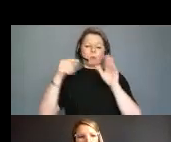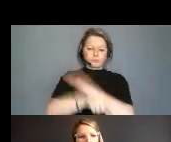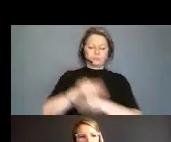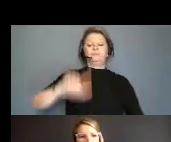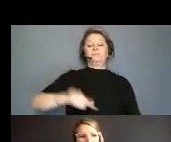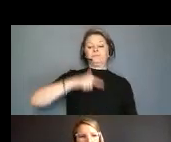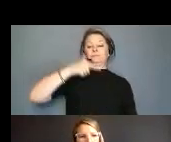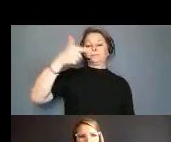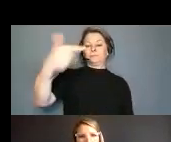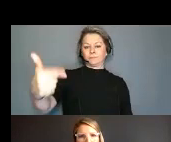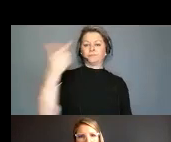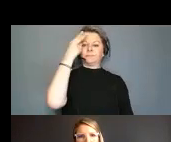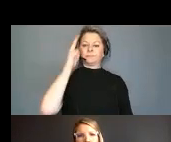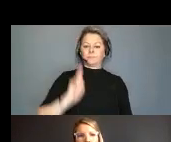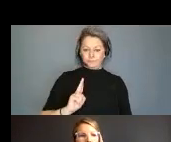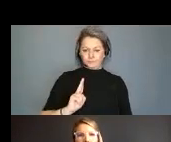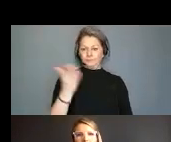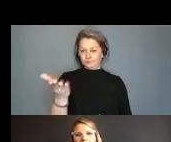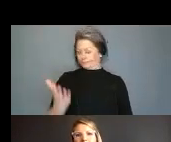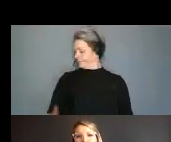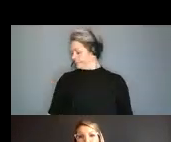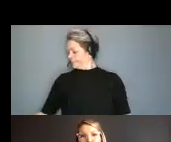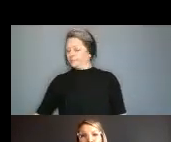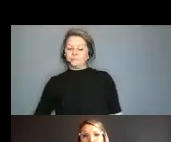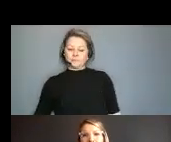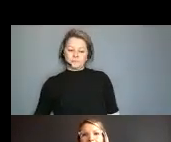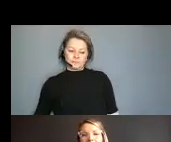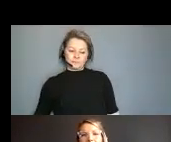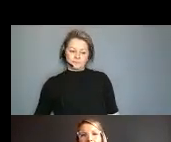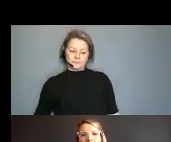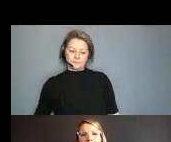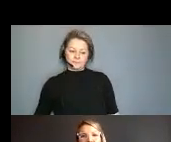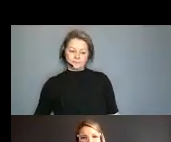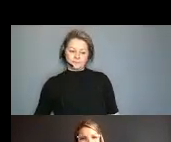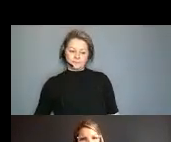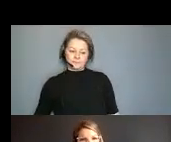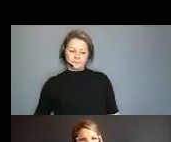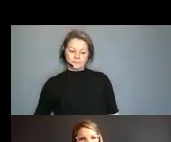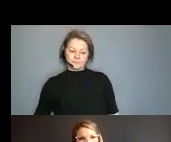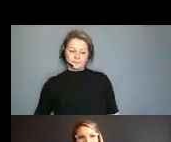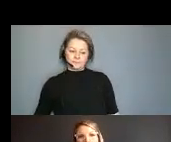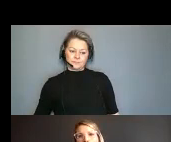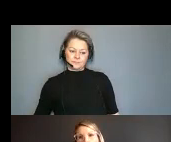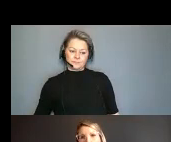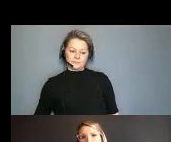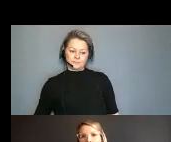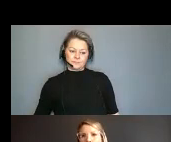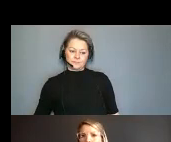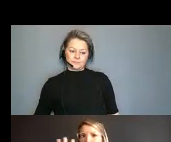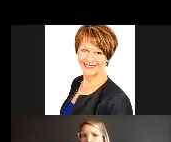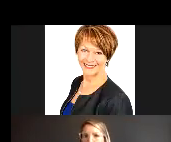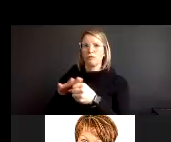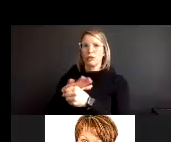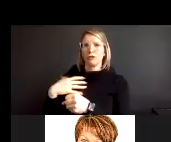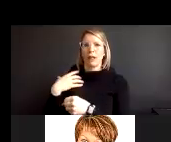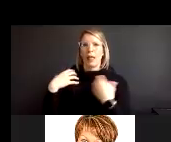And another important distinction to make as well, folks, is that the Act is operationalized to the 4 regional health authorities and administered by the